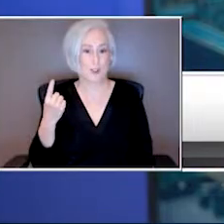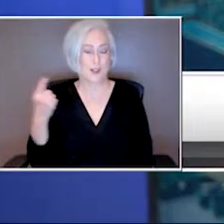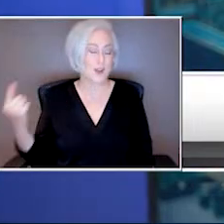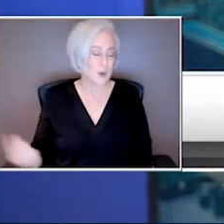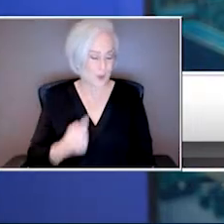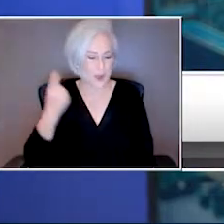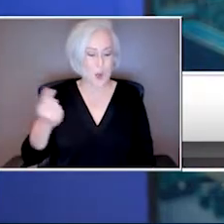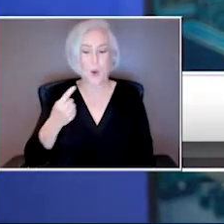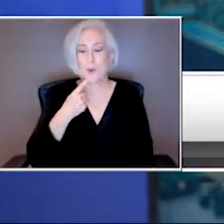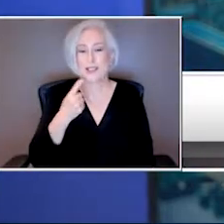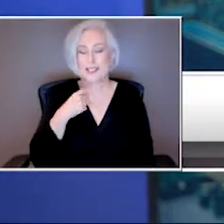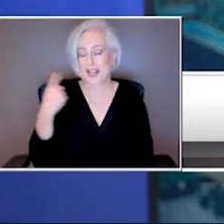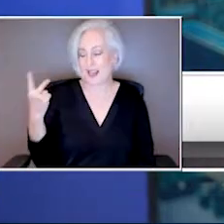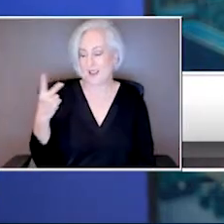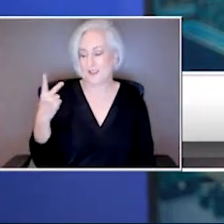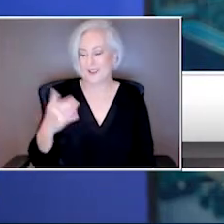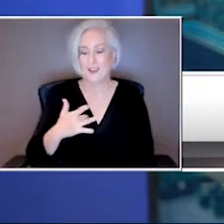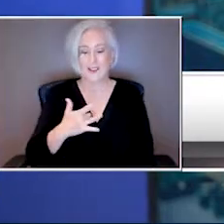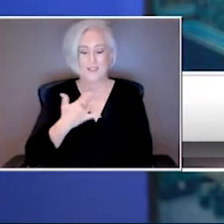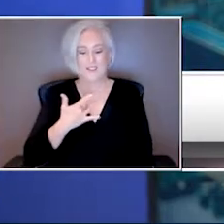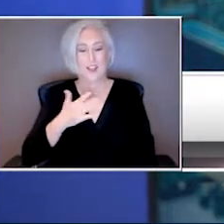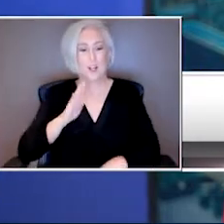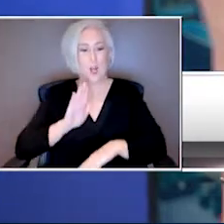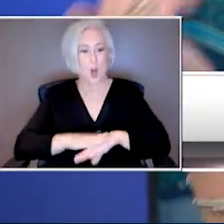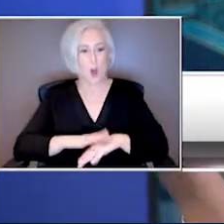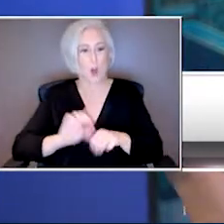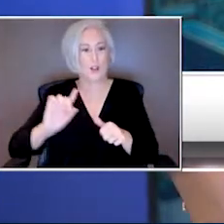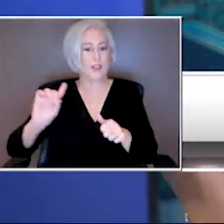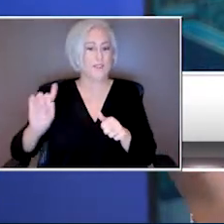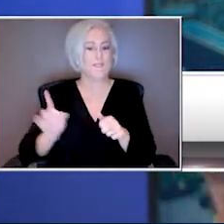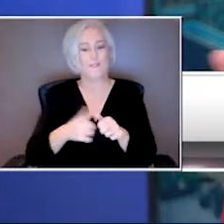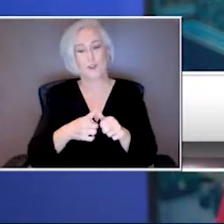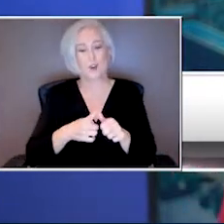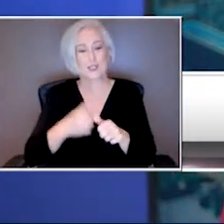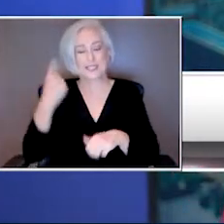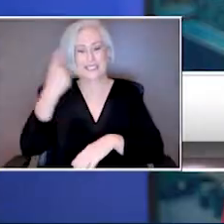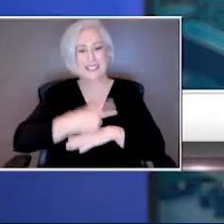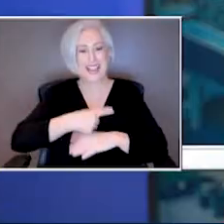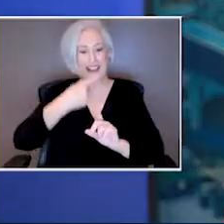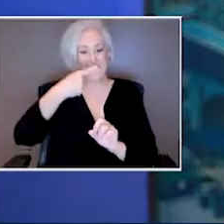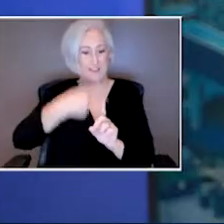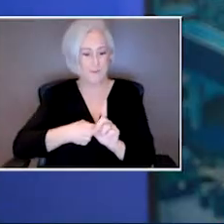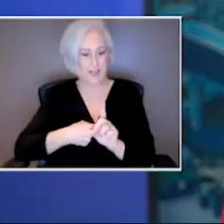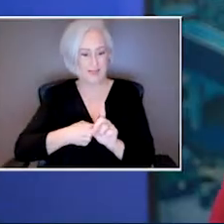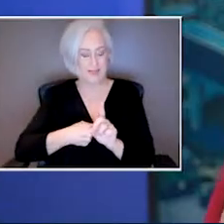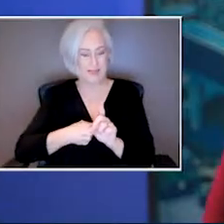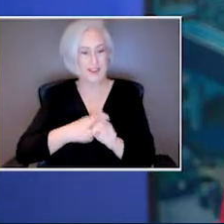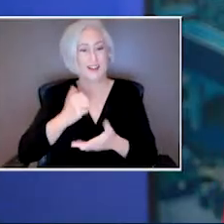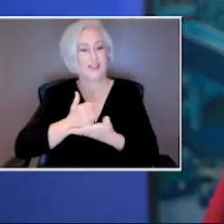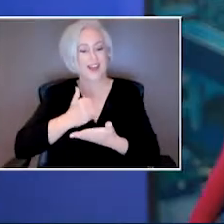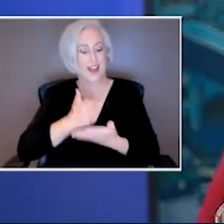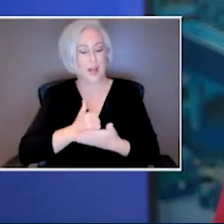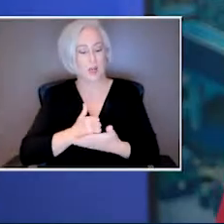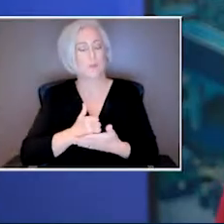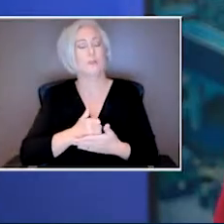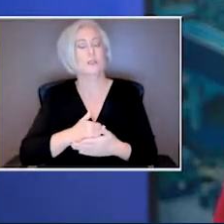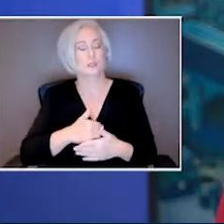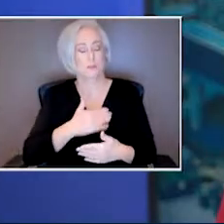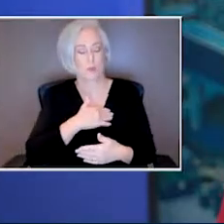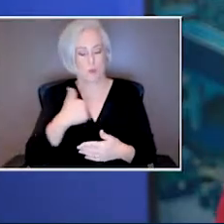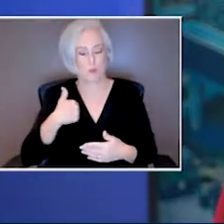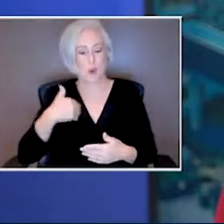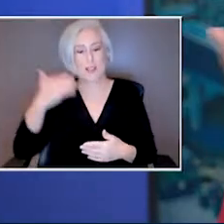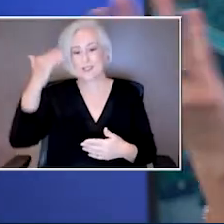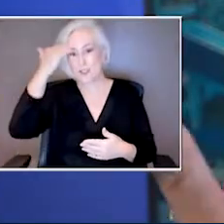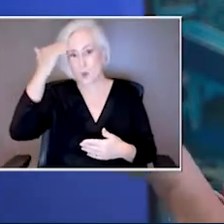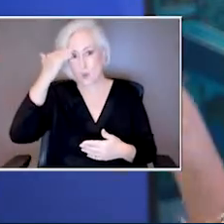too, feel on the 1st. So that's a great reminder to be breast aware, is every month on the 1st, feel around, check